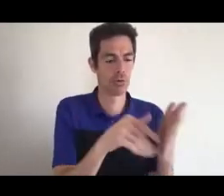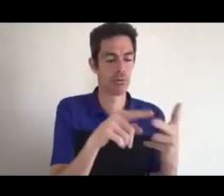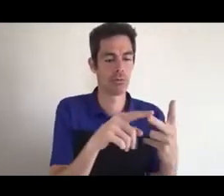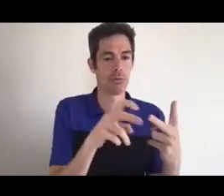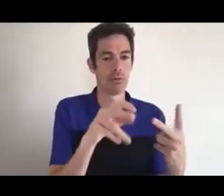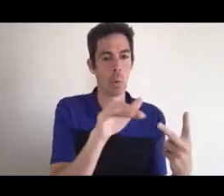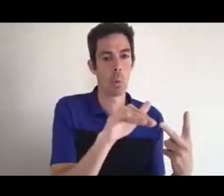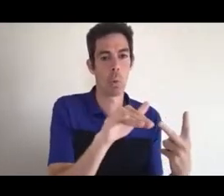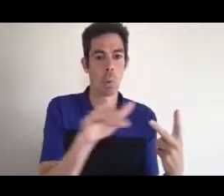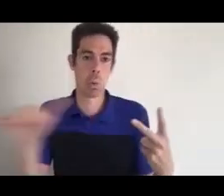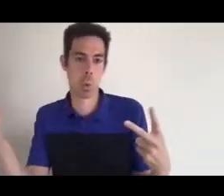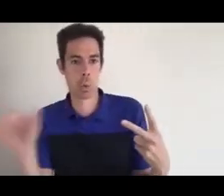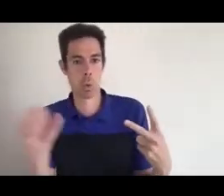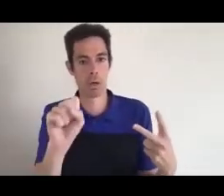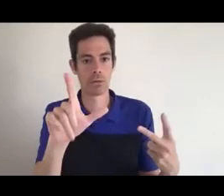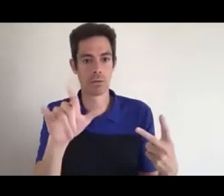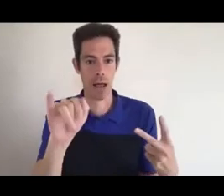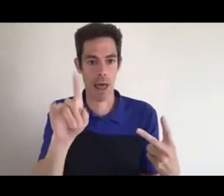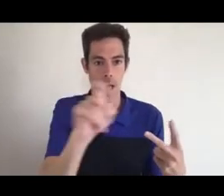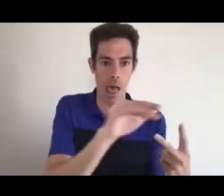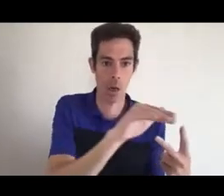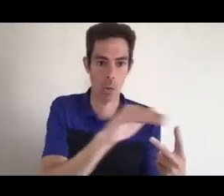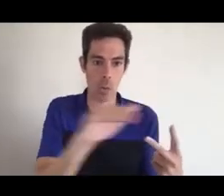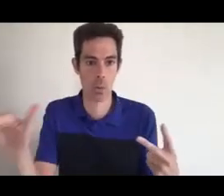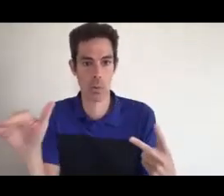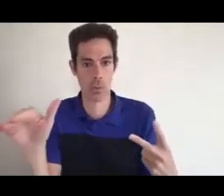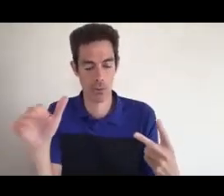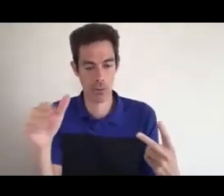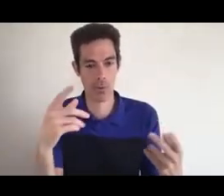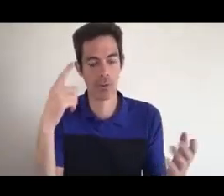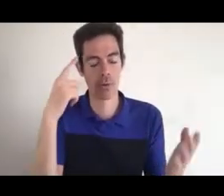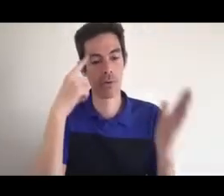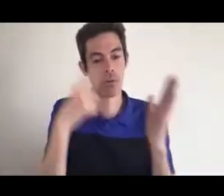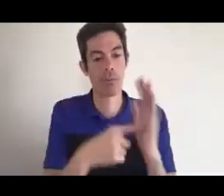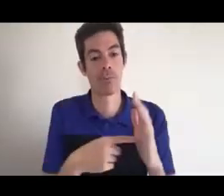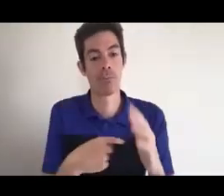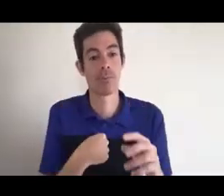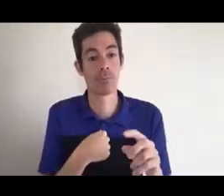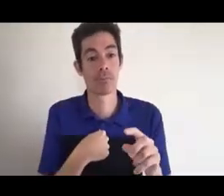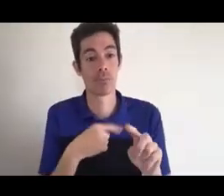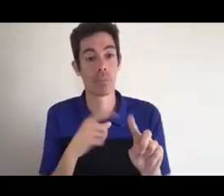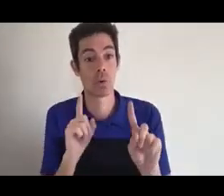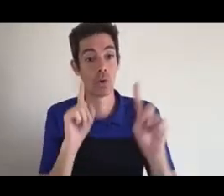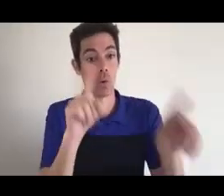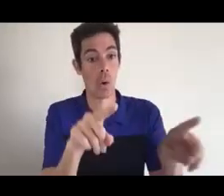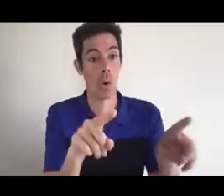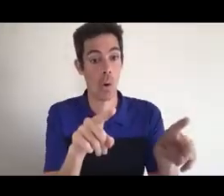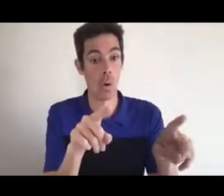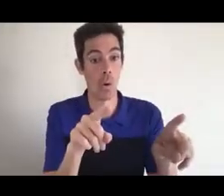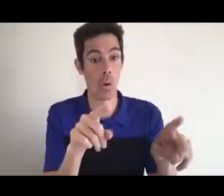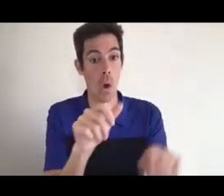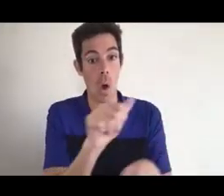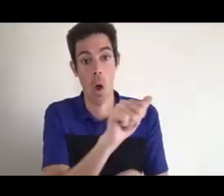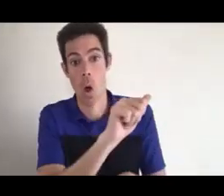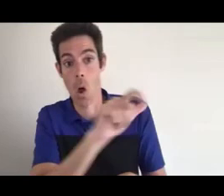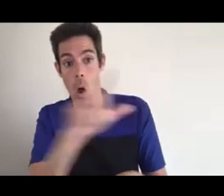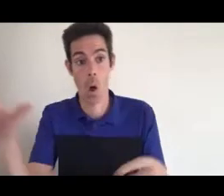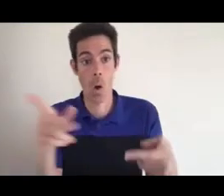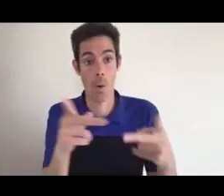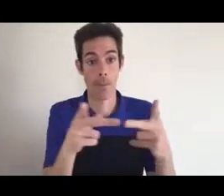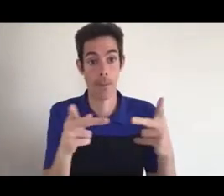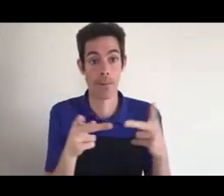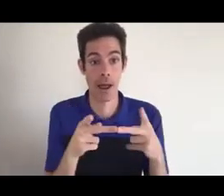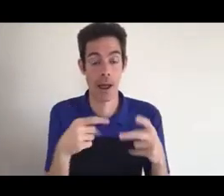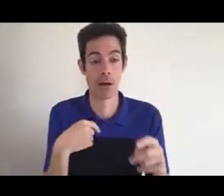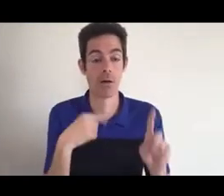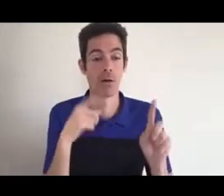explaining plurals. You can do frequency, or you can do the slide. So if I'm going to